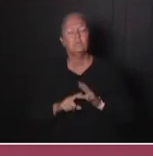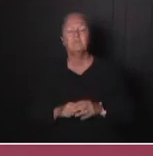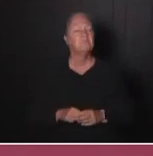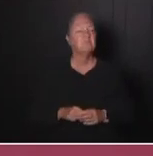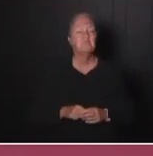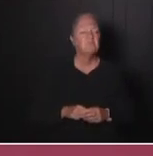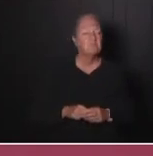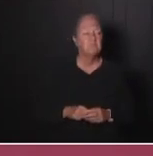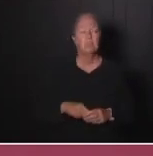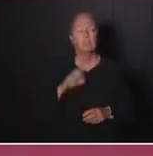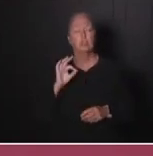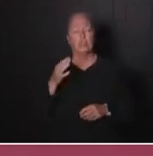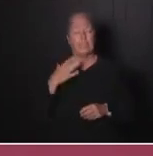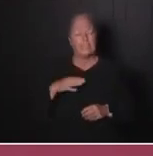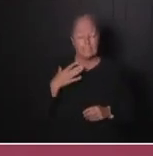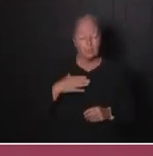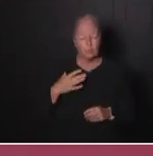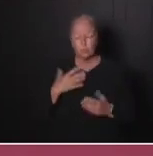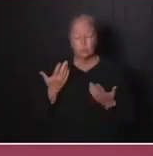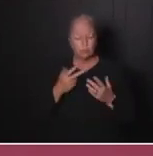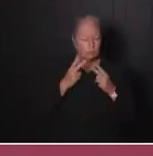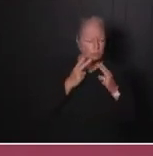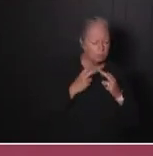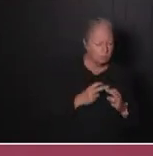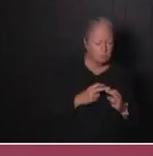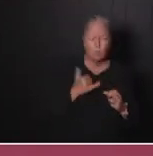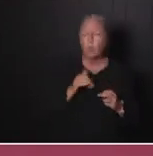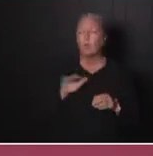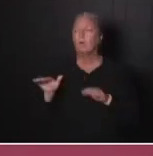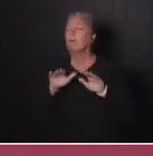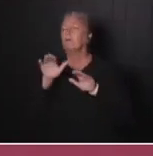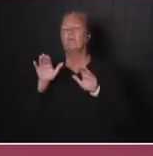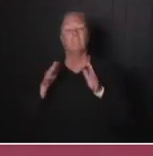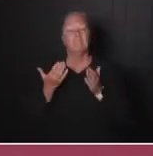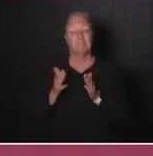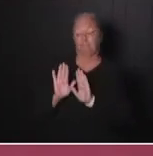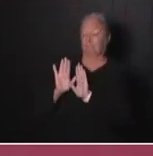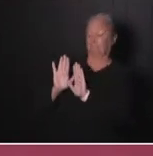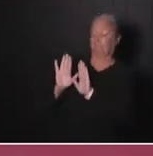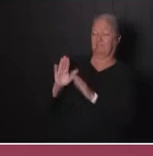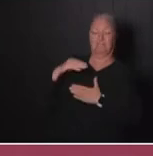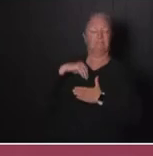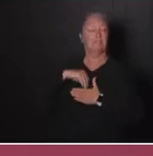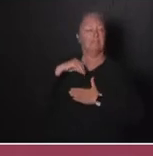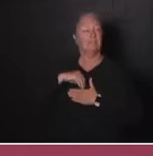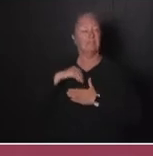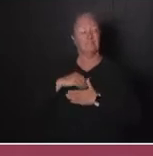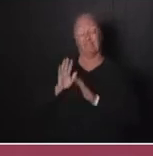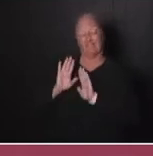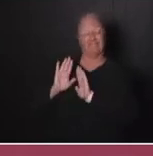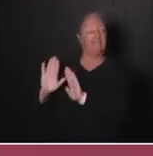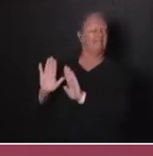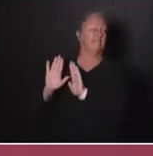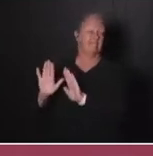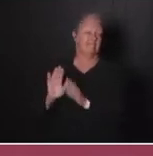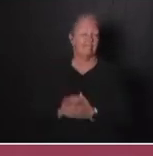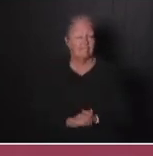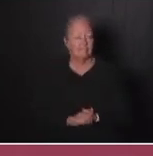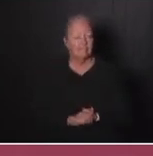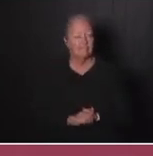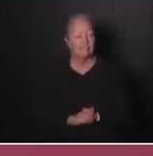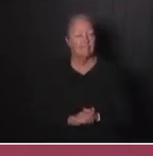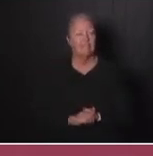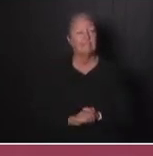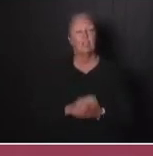for soul searching or public confessionals. It's who he is, and it's what he does. And it's